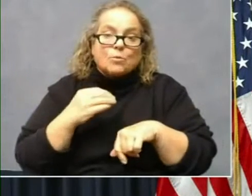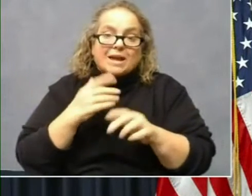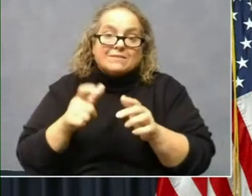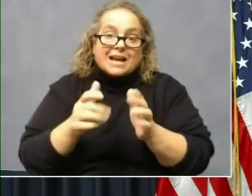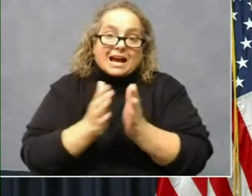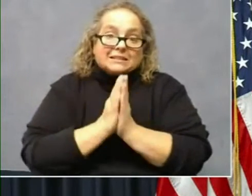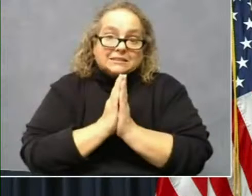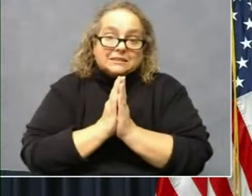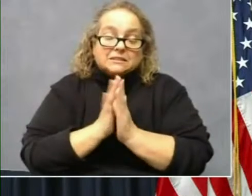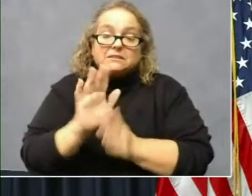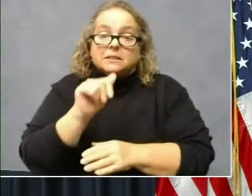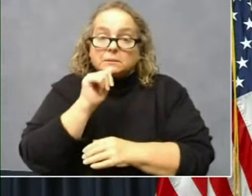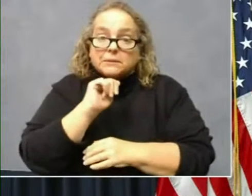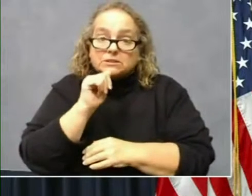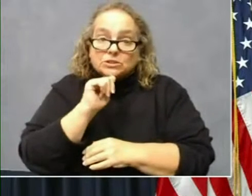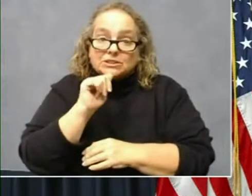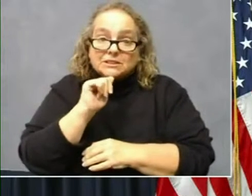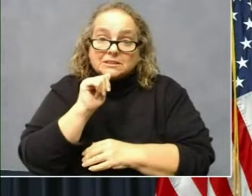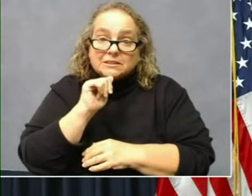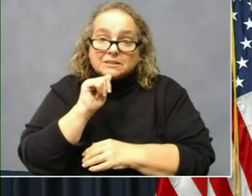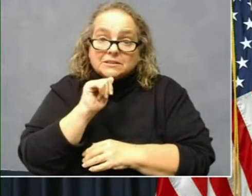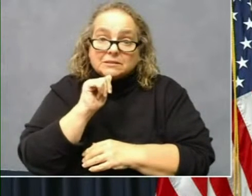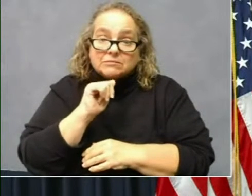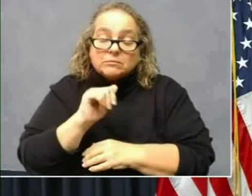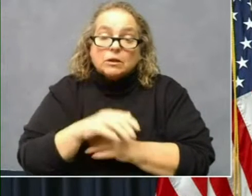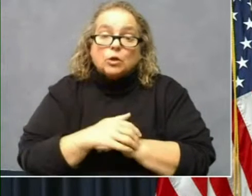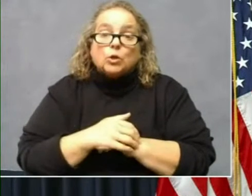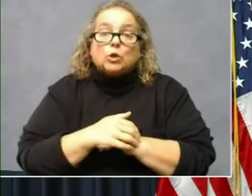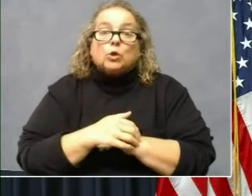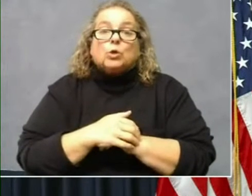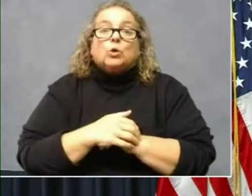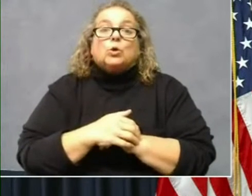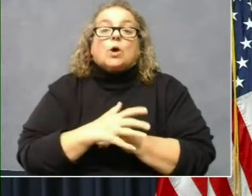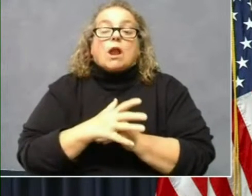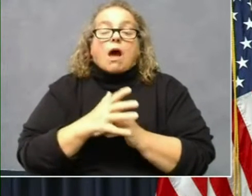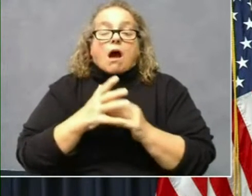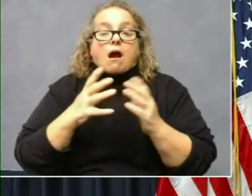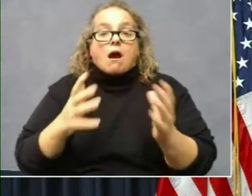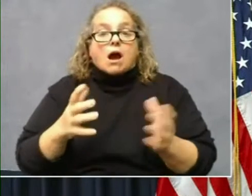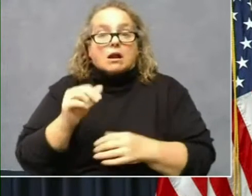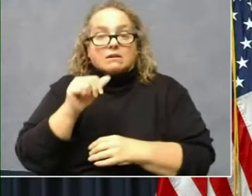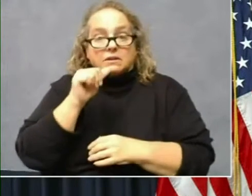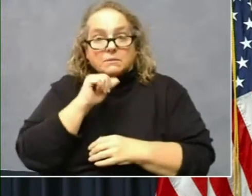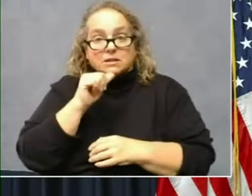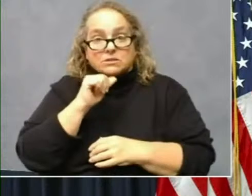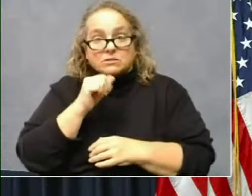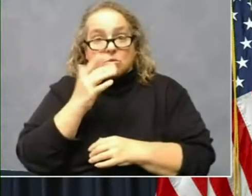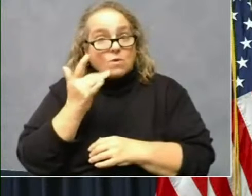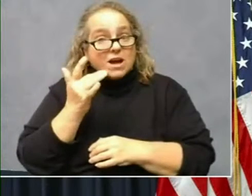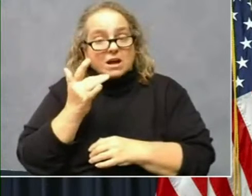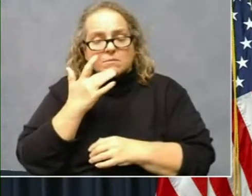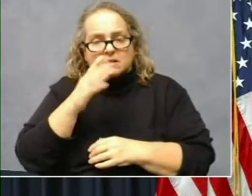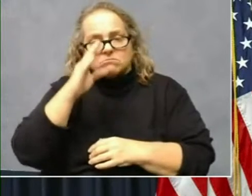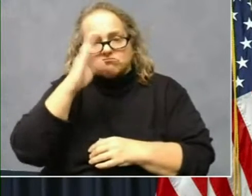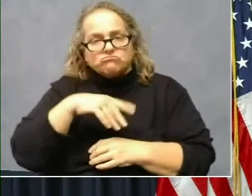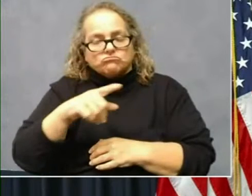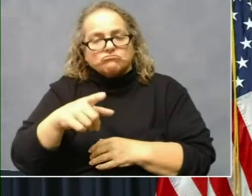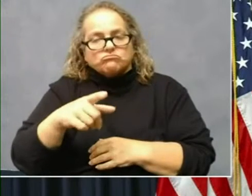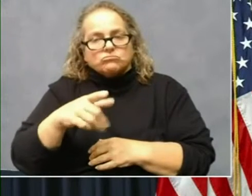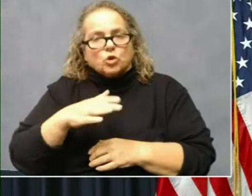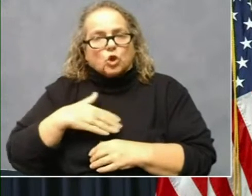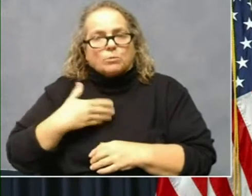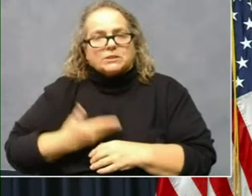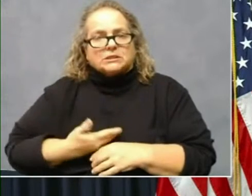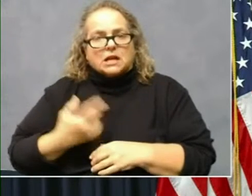And it's going to be the hardest patience that anybody could ask for, because you're worried about losing somebody between now and when we could